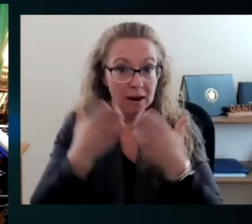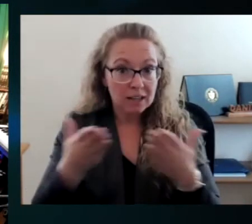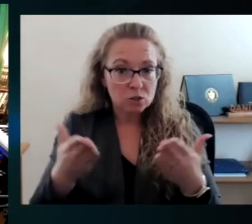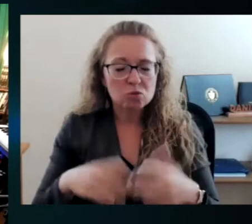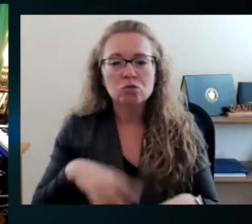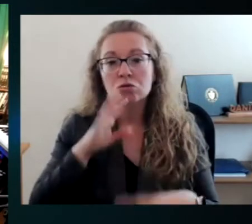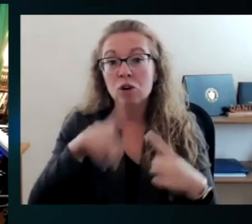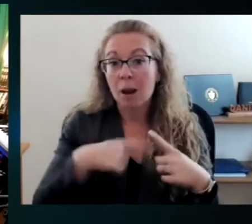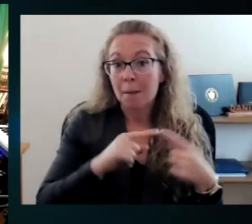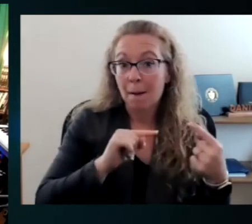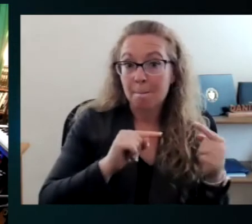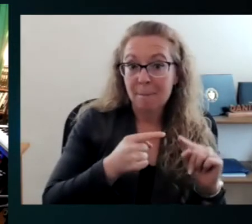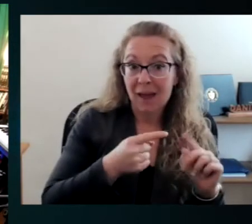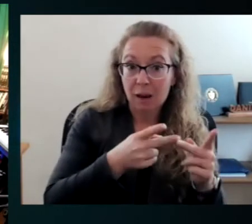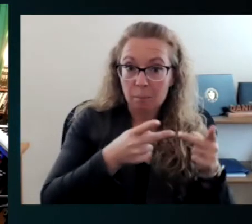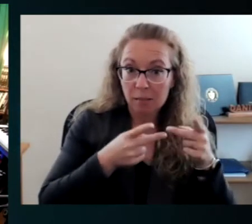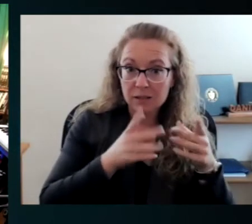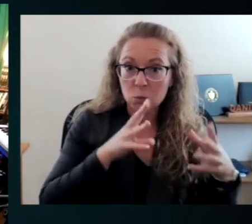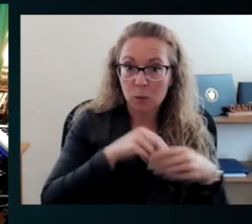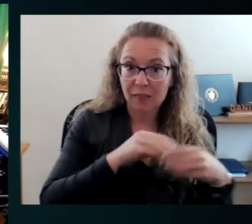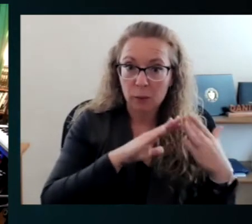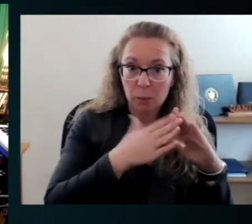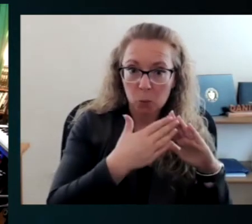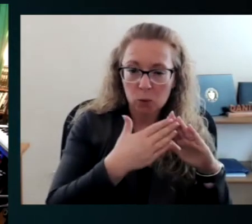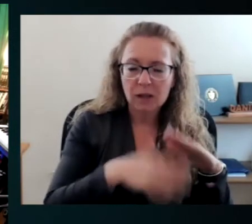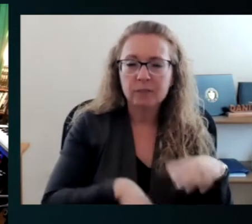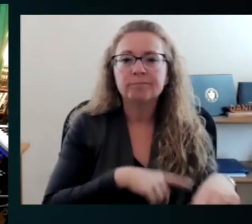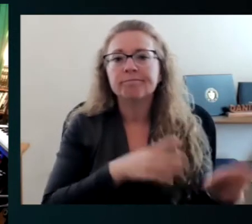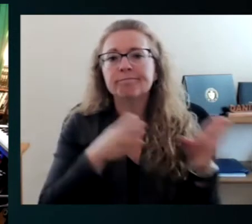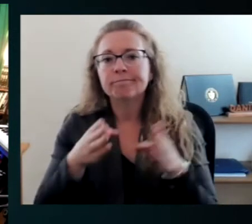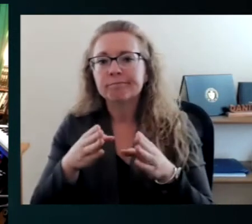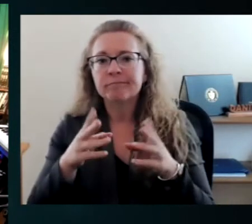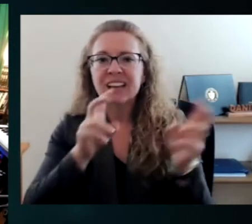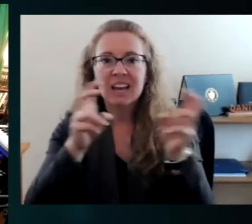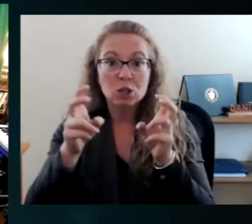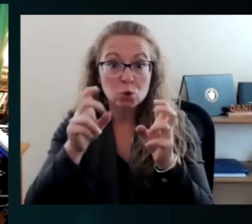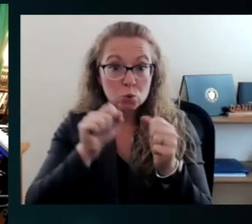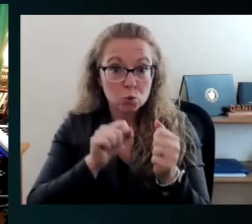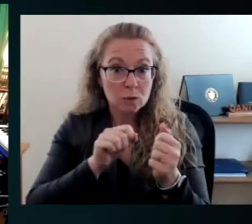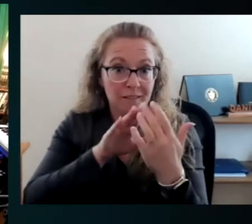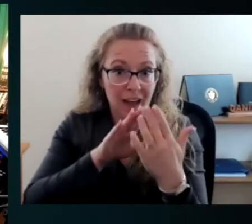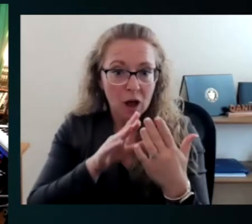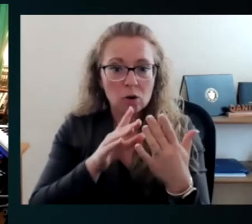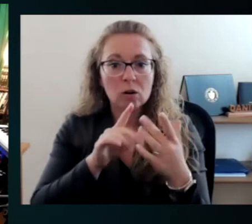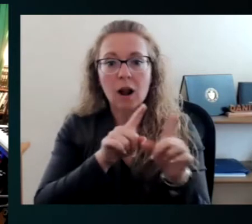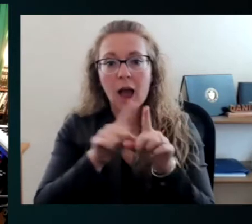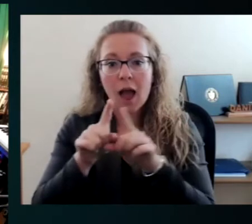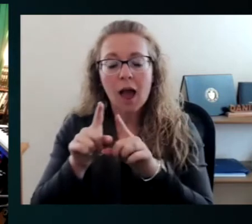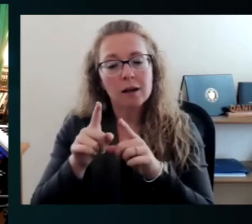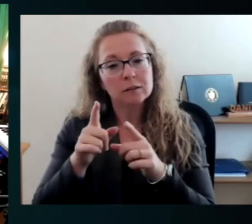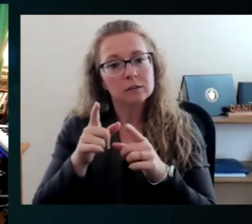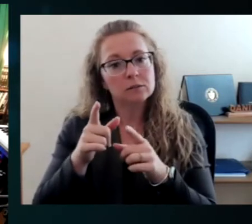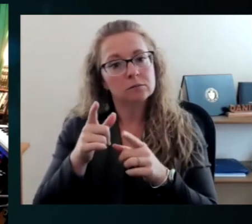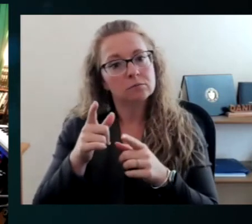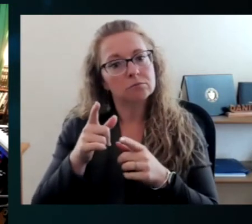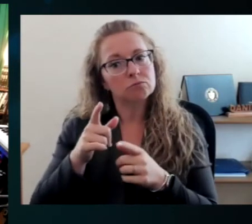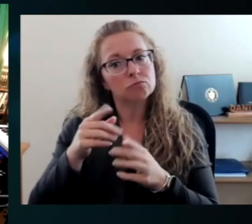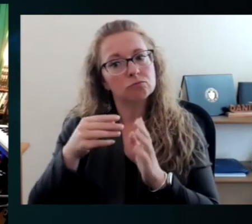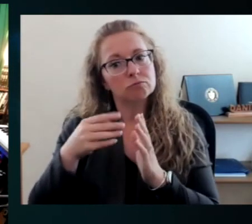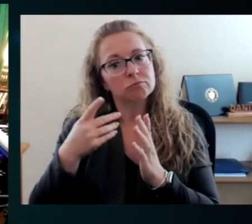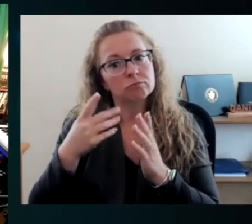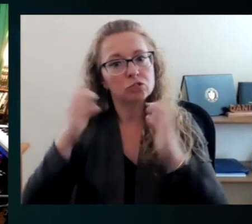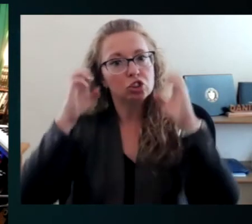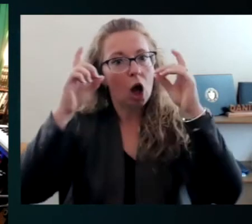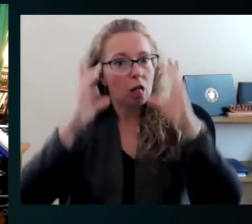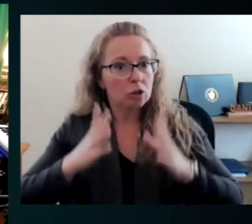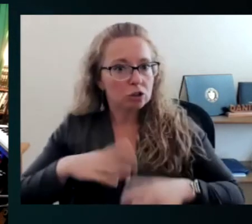community and issues that we've encountered as scholars, as community members, and as volunteers